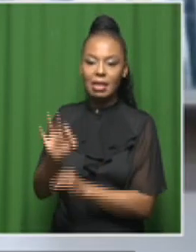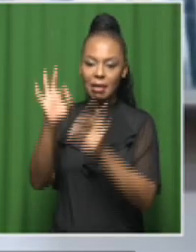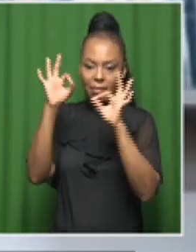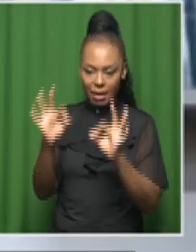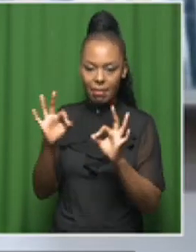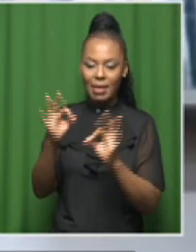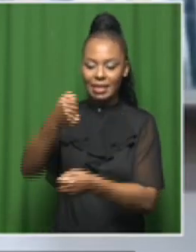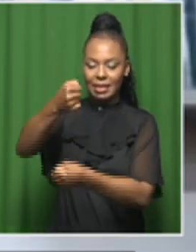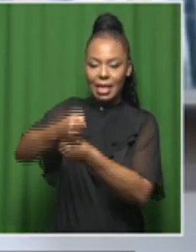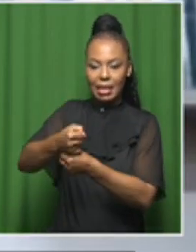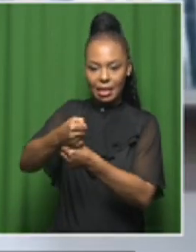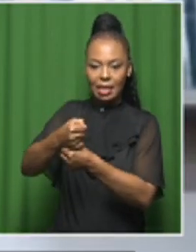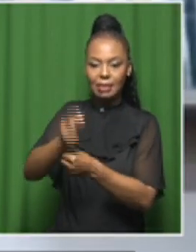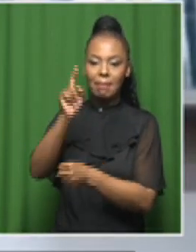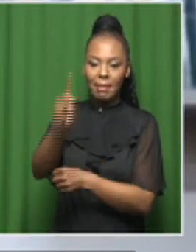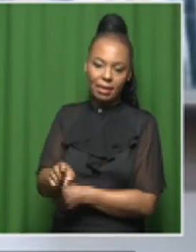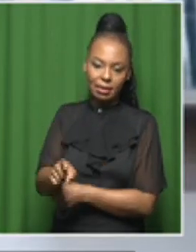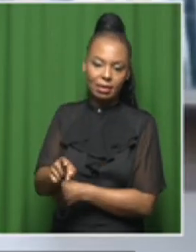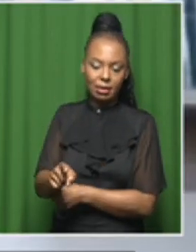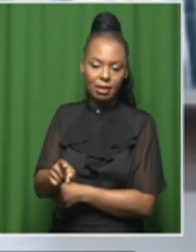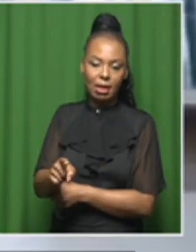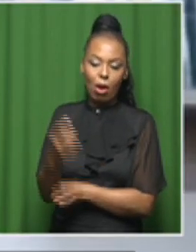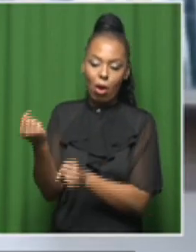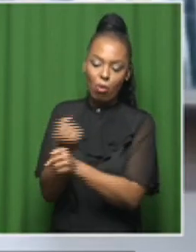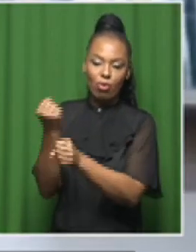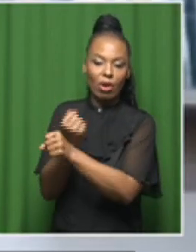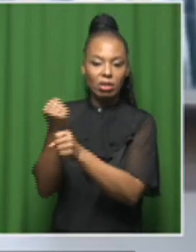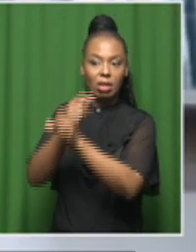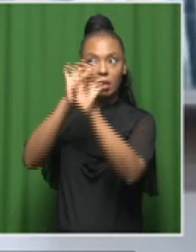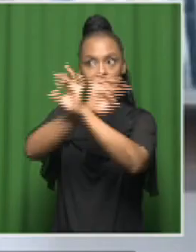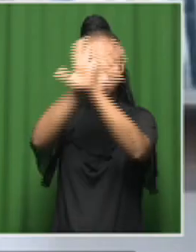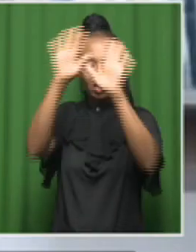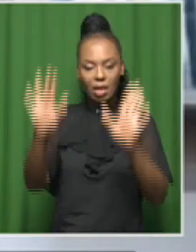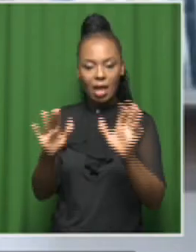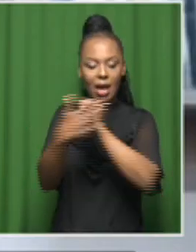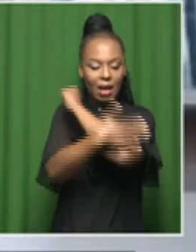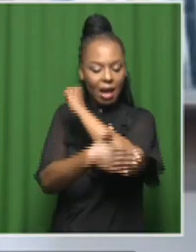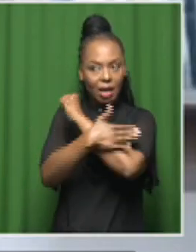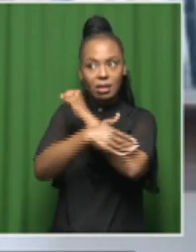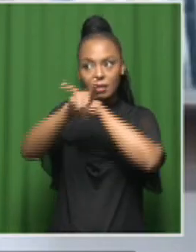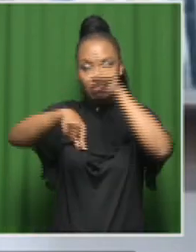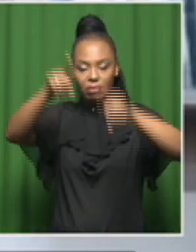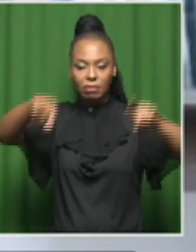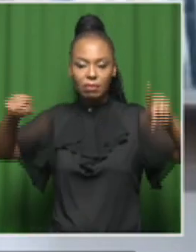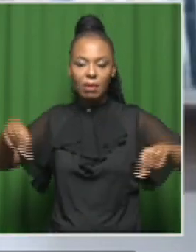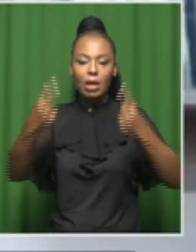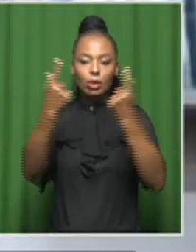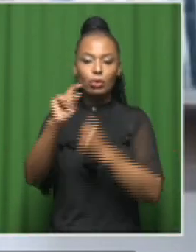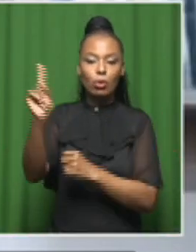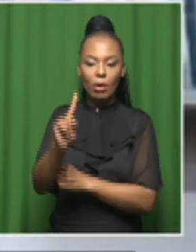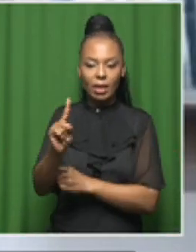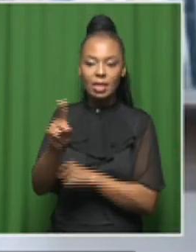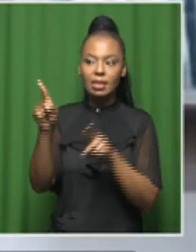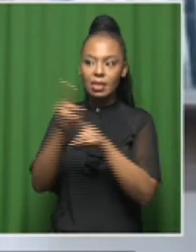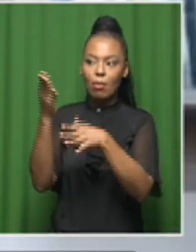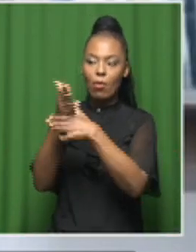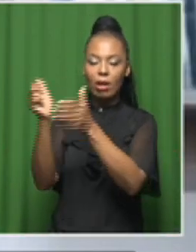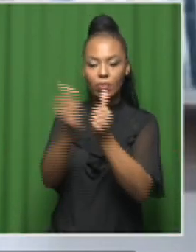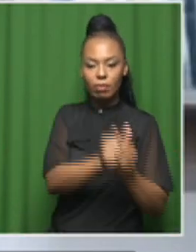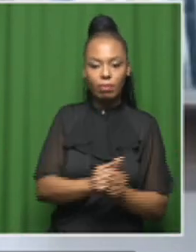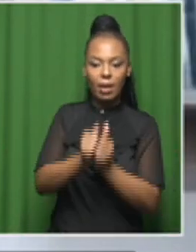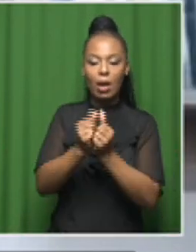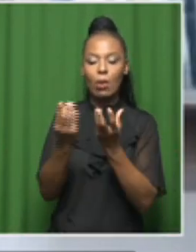standard. Recommendation 8 is very clear as to what countries must do, how they must work with NPOs, and we